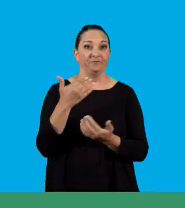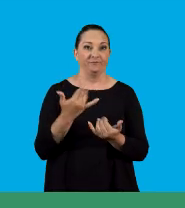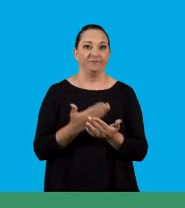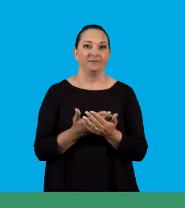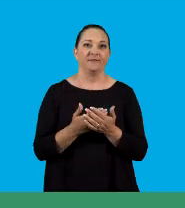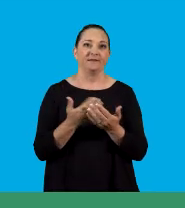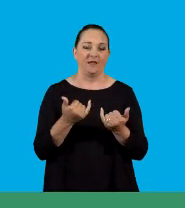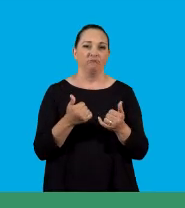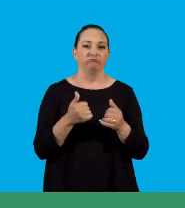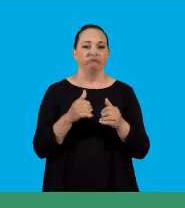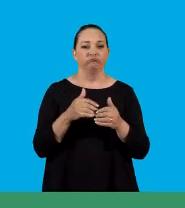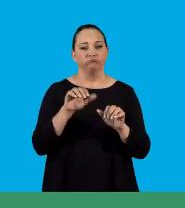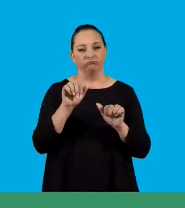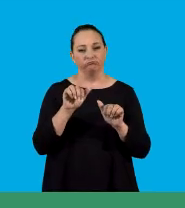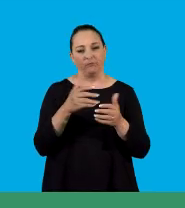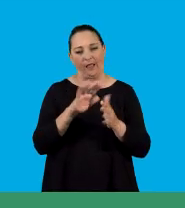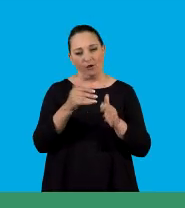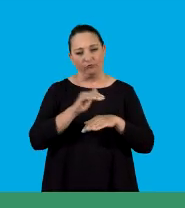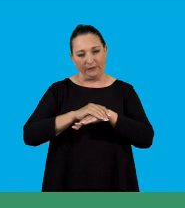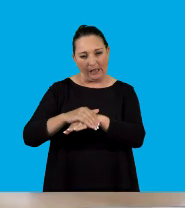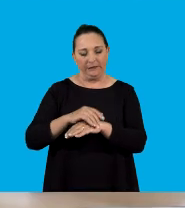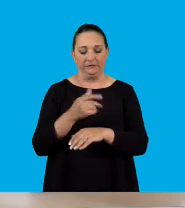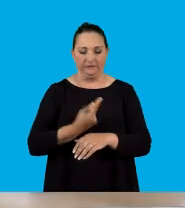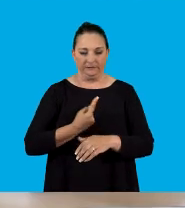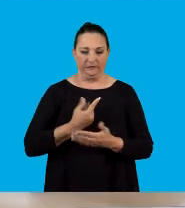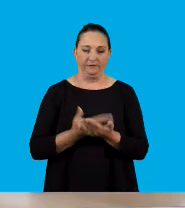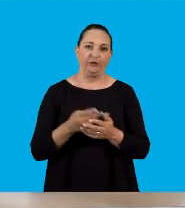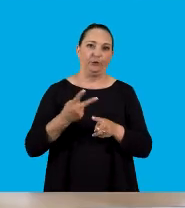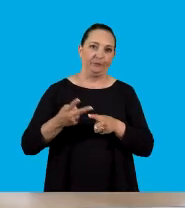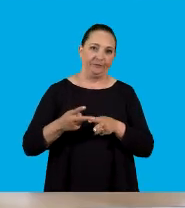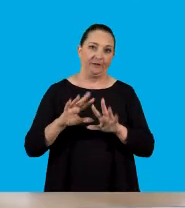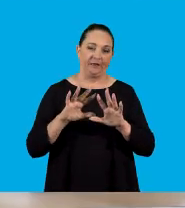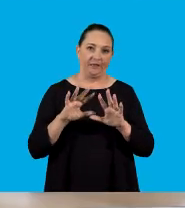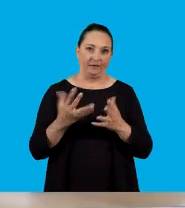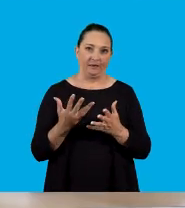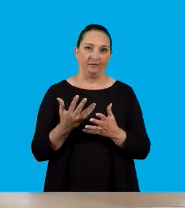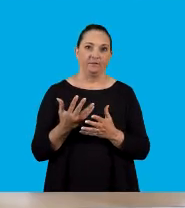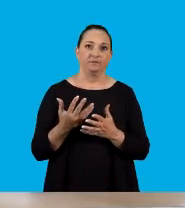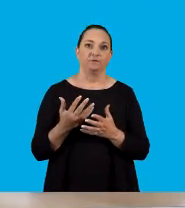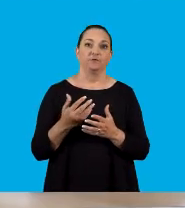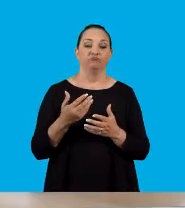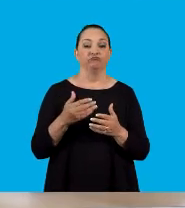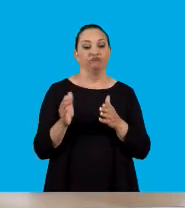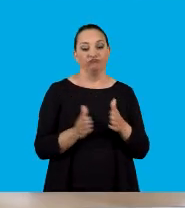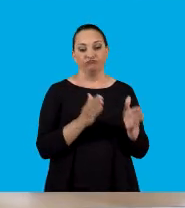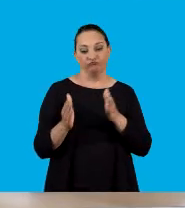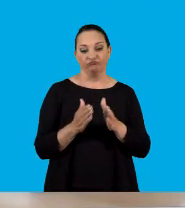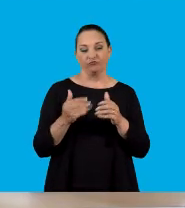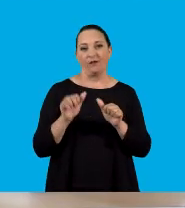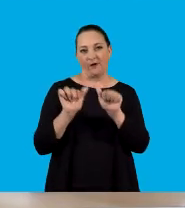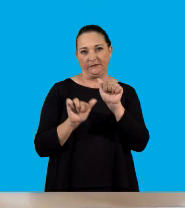this assessment basically guides you on how you should write and prepare yourself when it comes to your